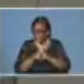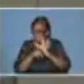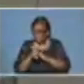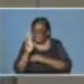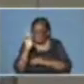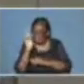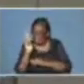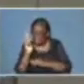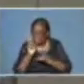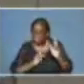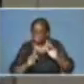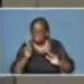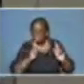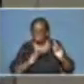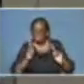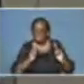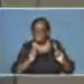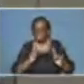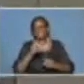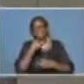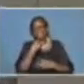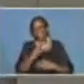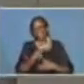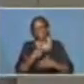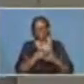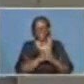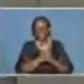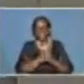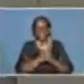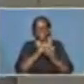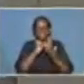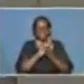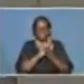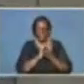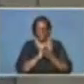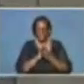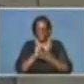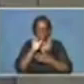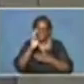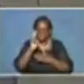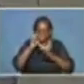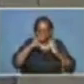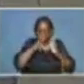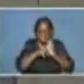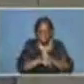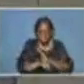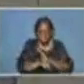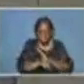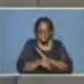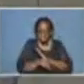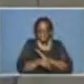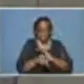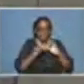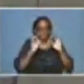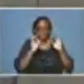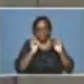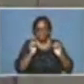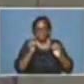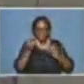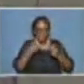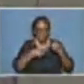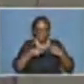which would stand testament that for 6 murders, none of them have come to